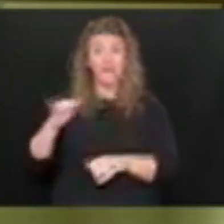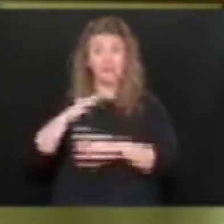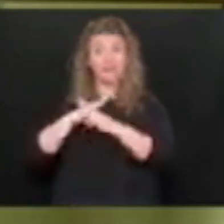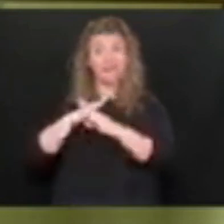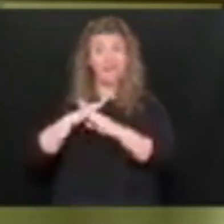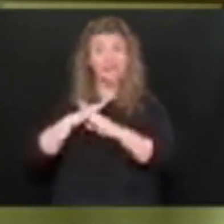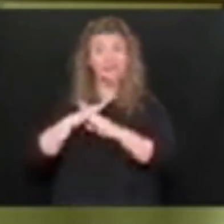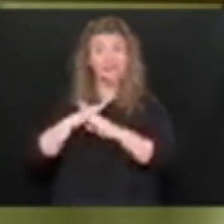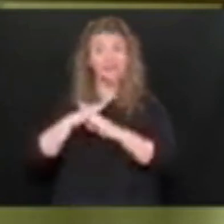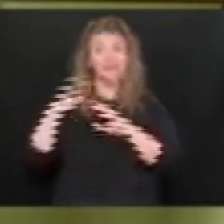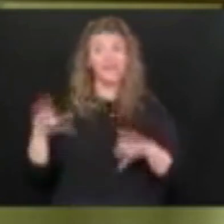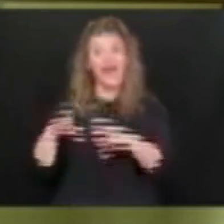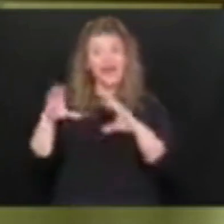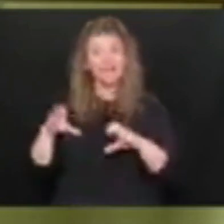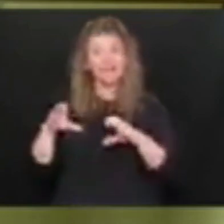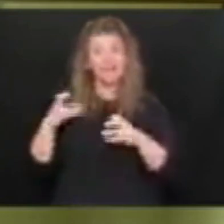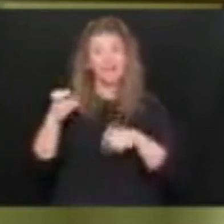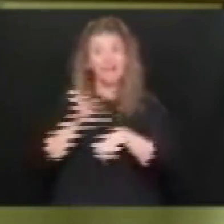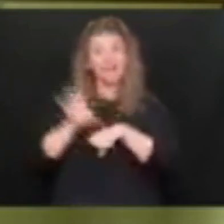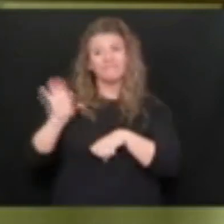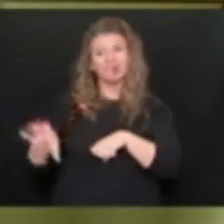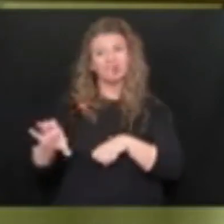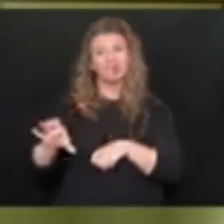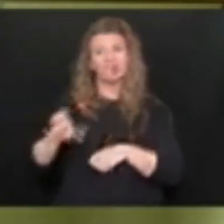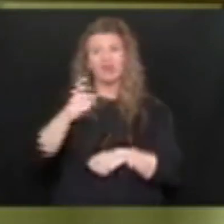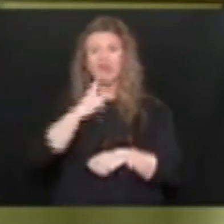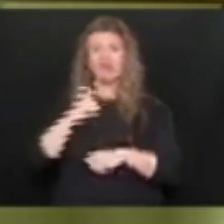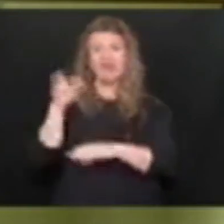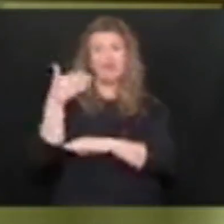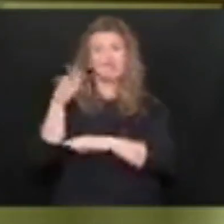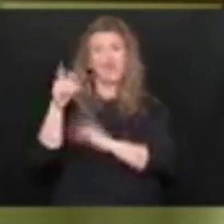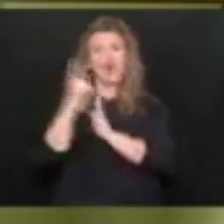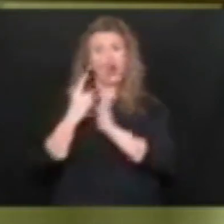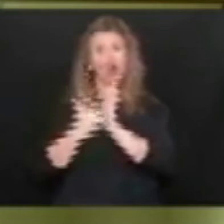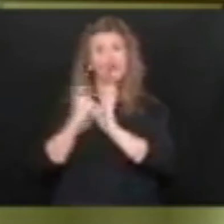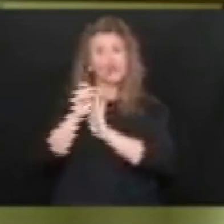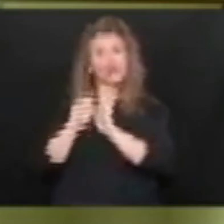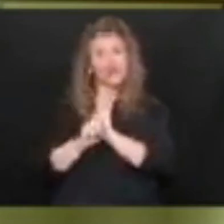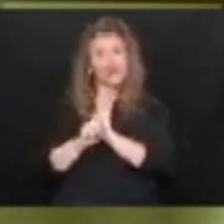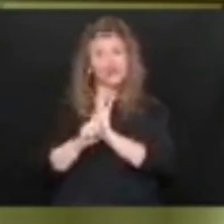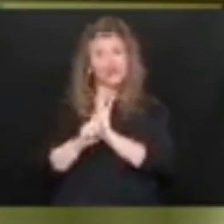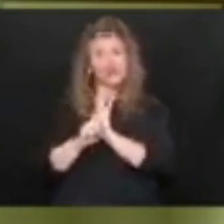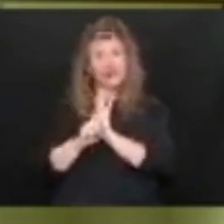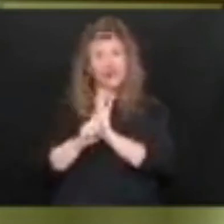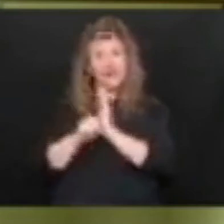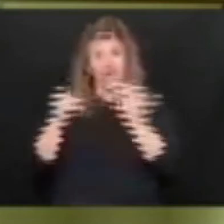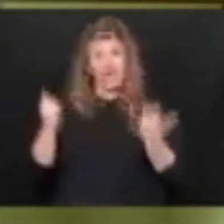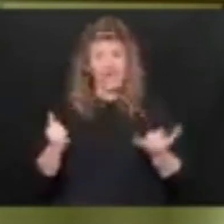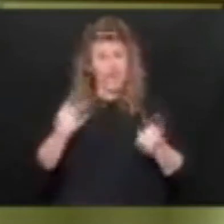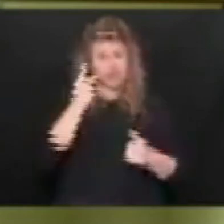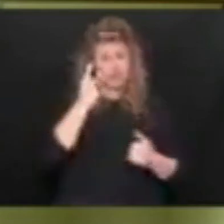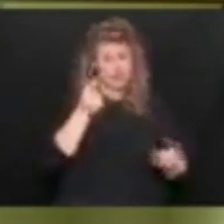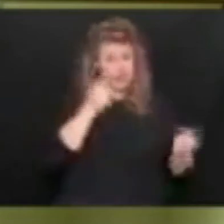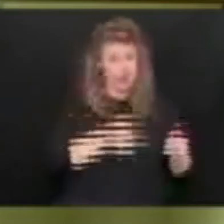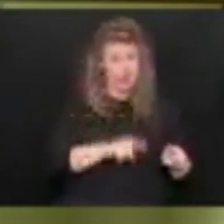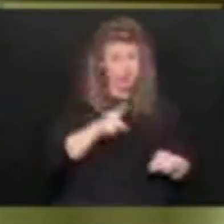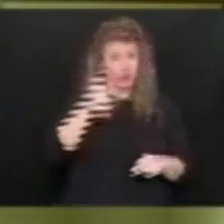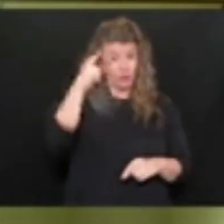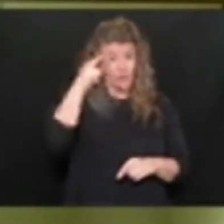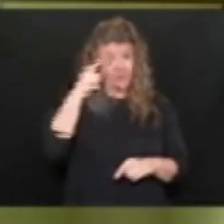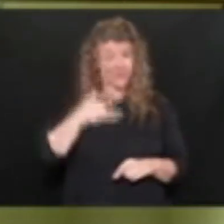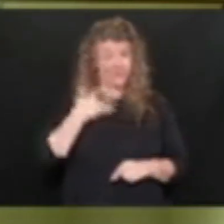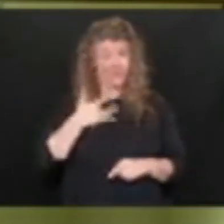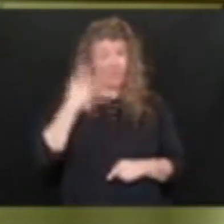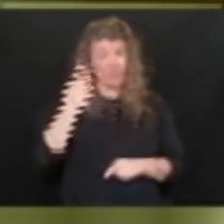the enactment or enforcement of red flag laws in the state. Given the circumstances, do you think it would be reasonable